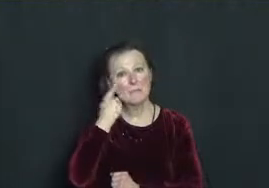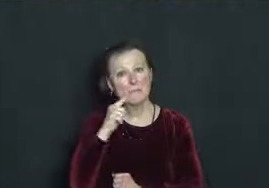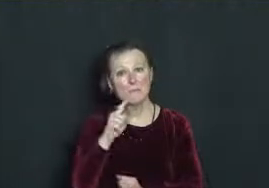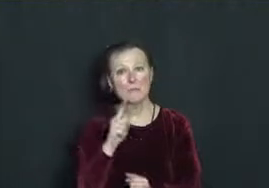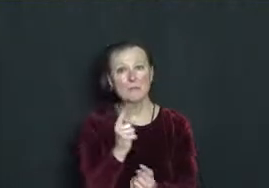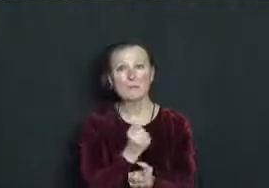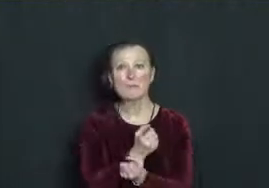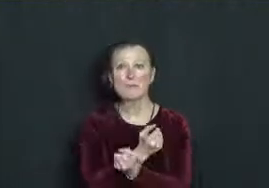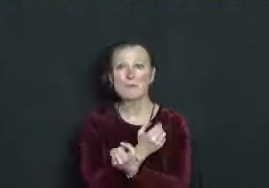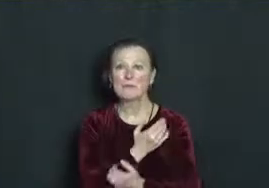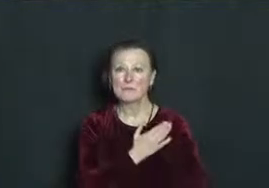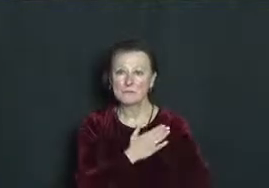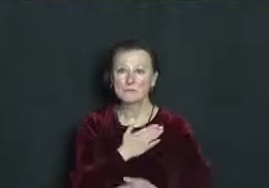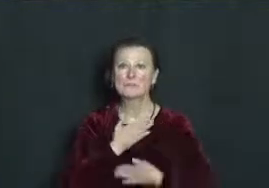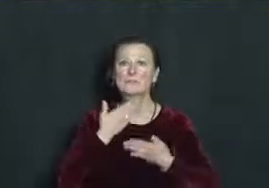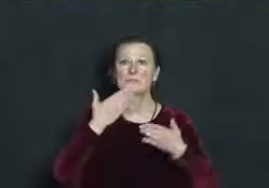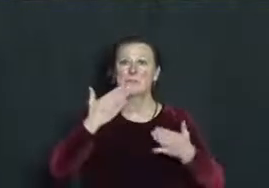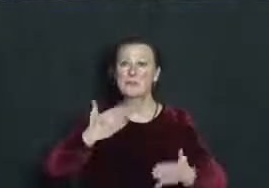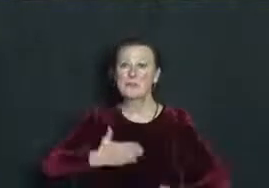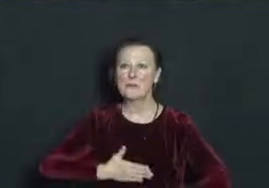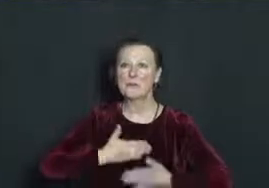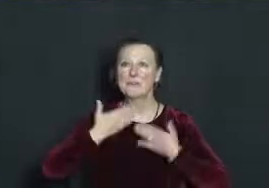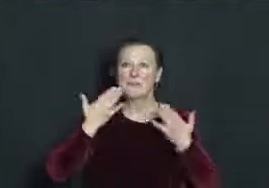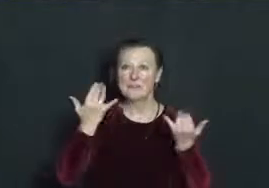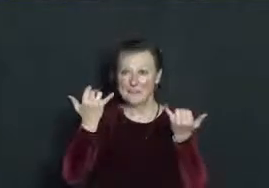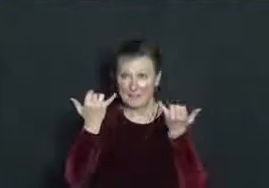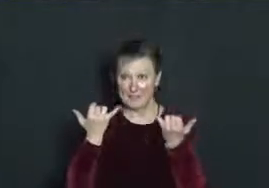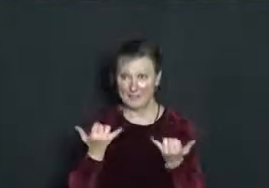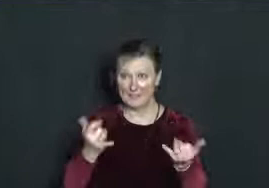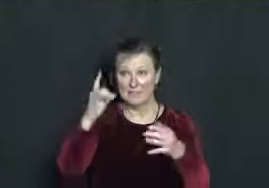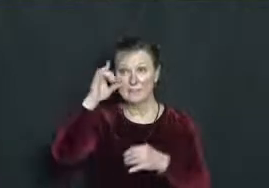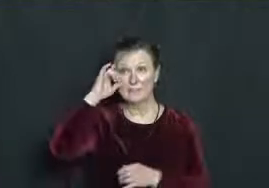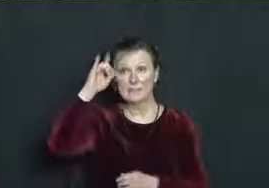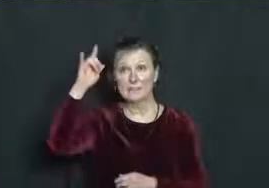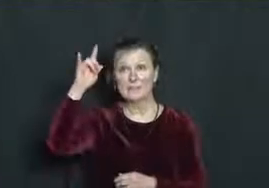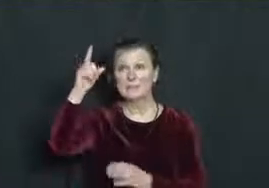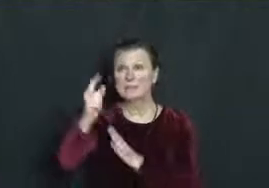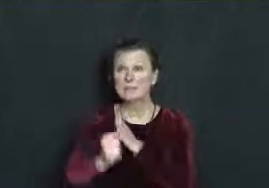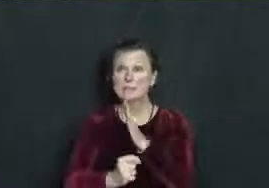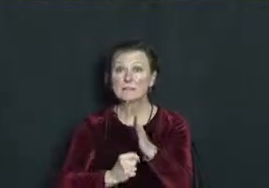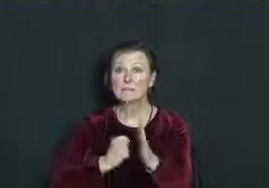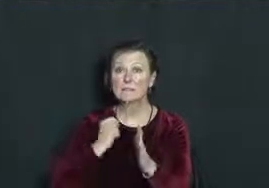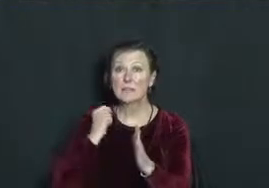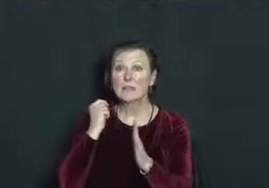time for joy. This is a